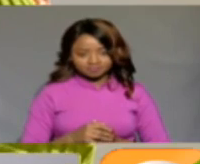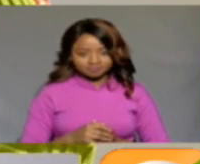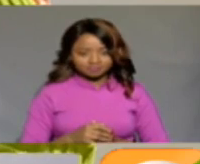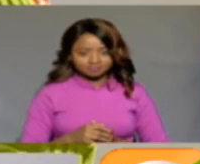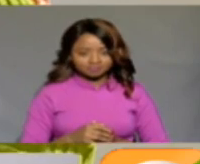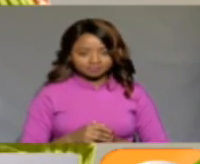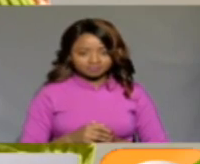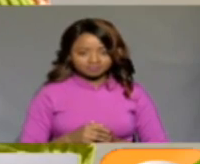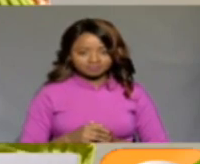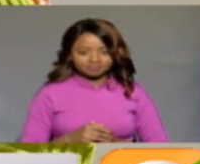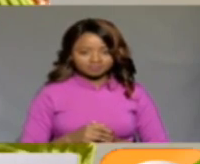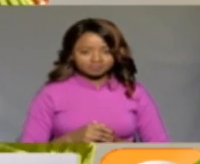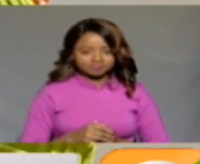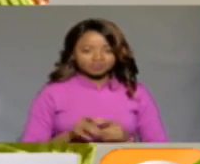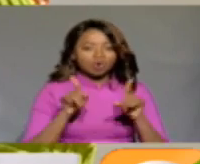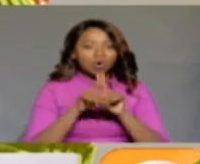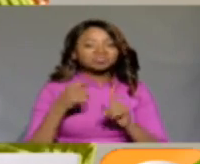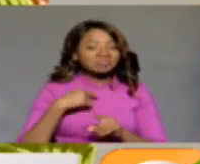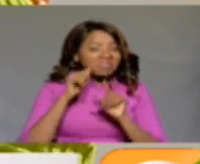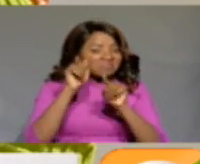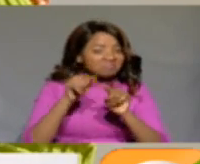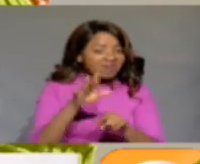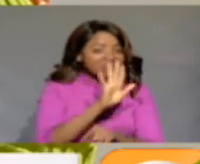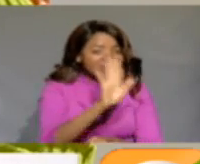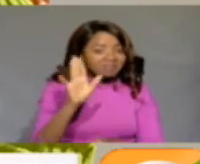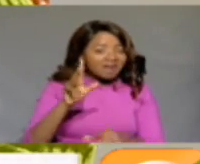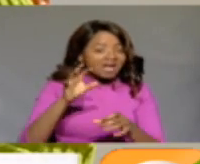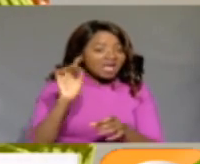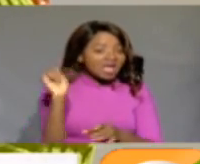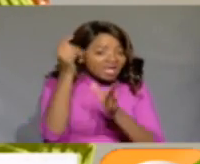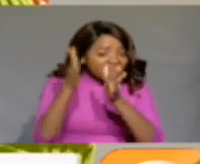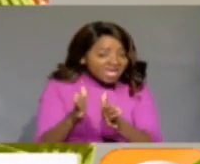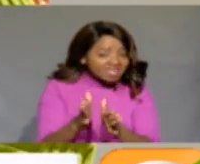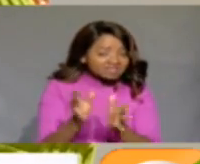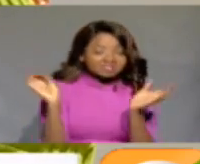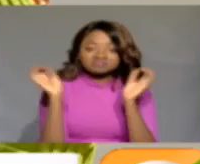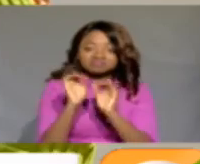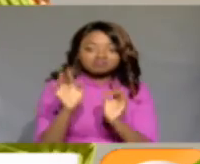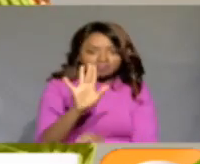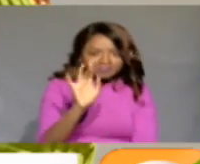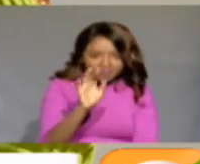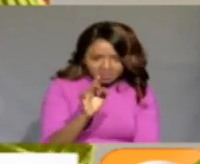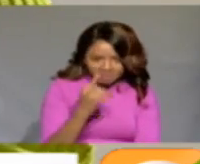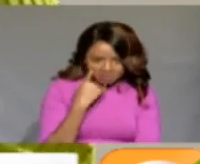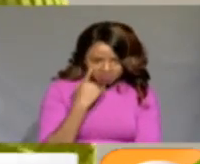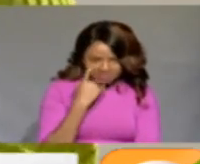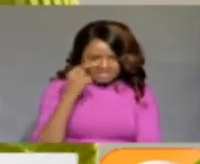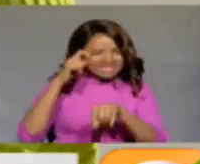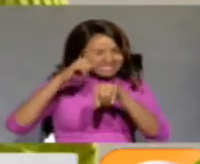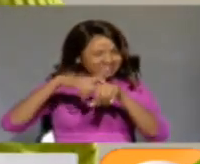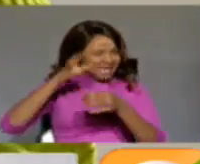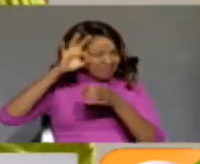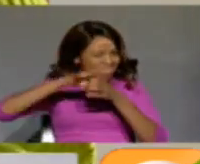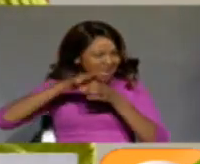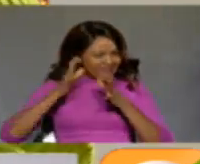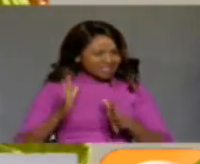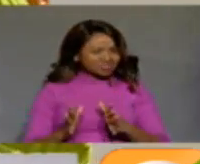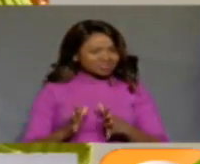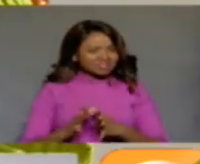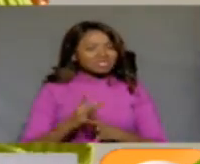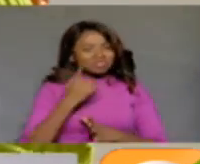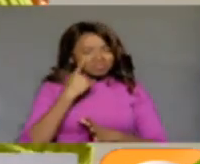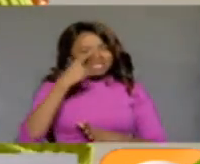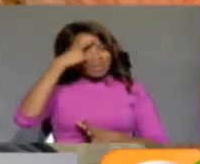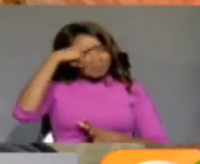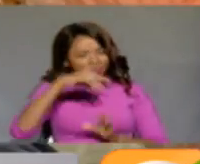sister. I don't blame the Kenyan voter at all. Yeah. The Kenyan voter, when you look at election time, look at the manifestos, look at the